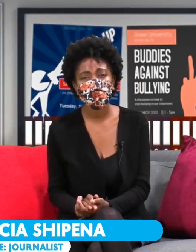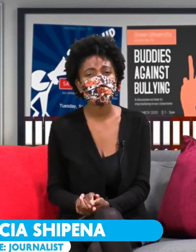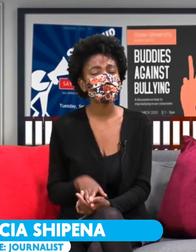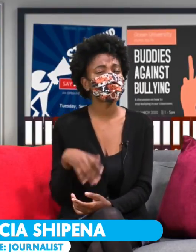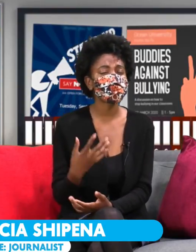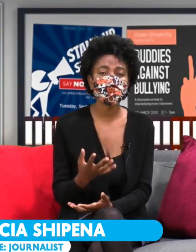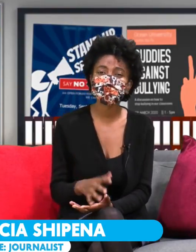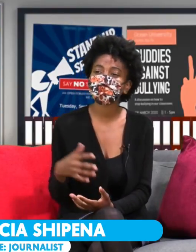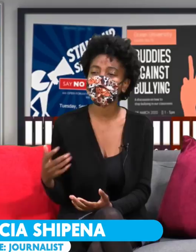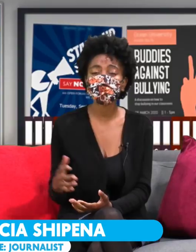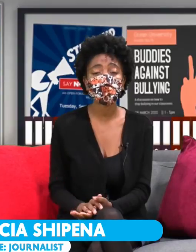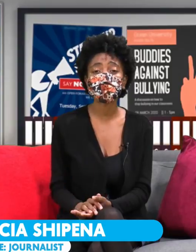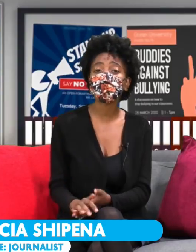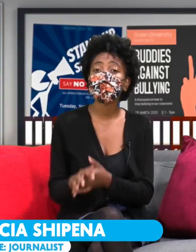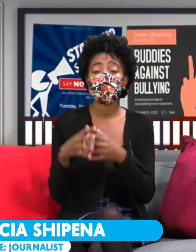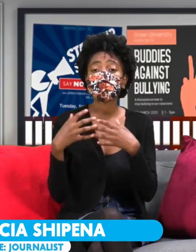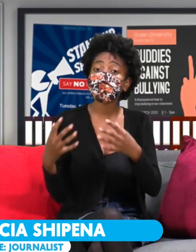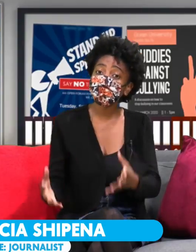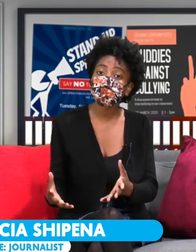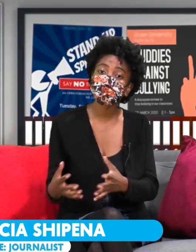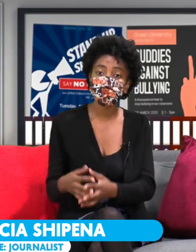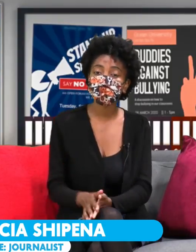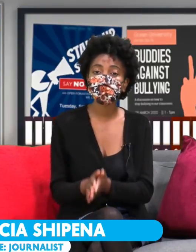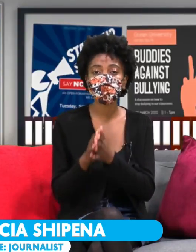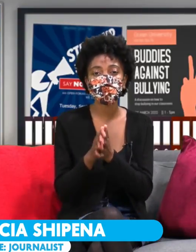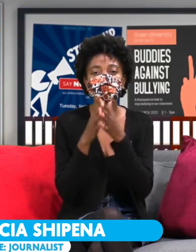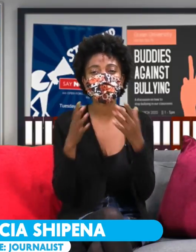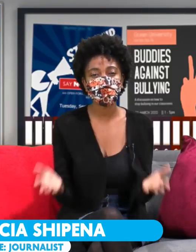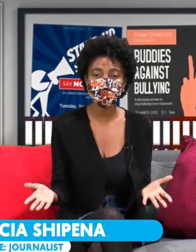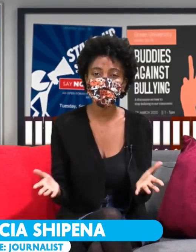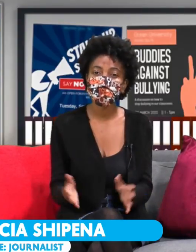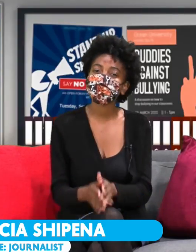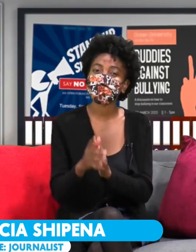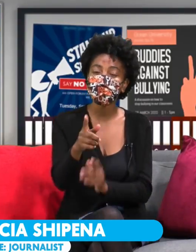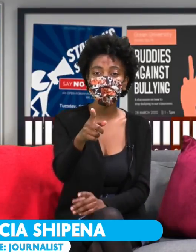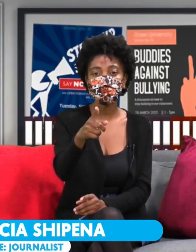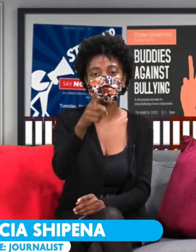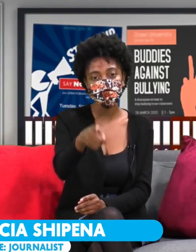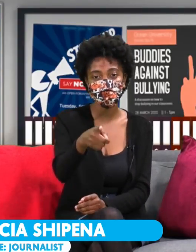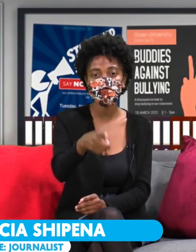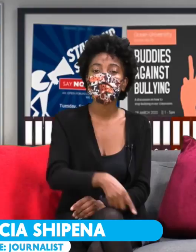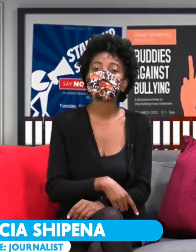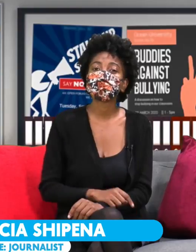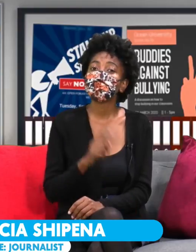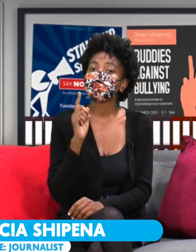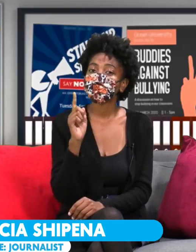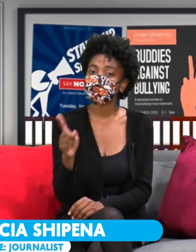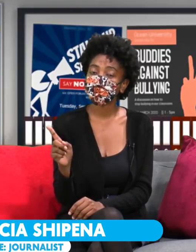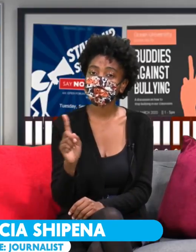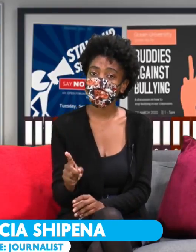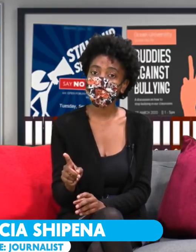pronouns verbs nouns i know i now know the difference between the three so i hope you do too so